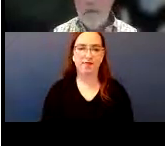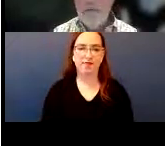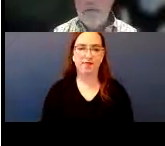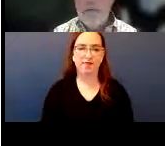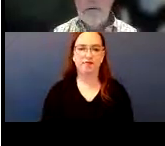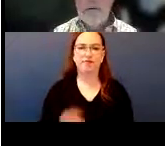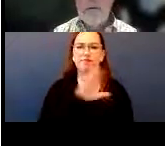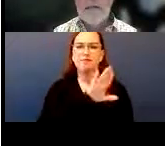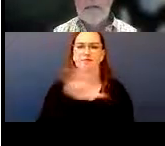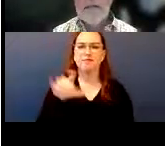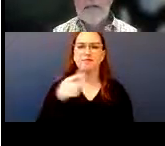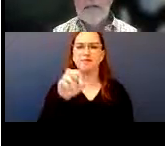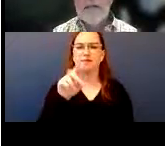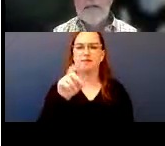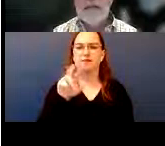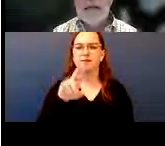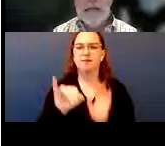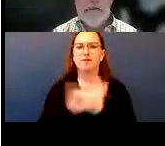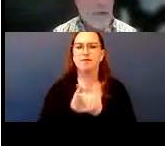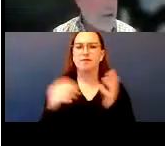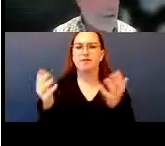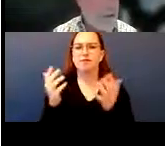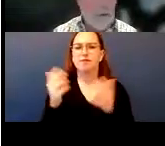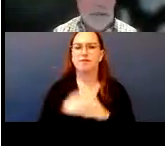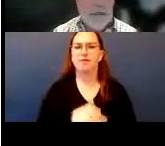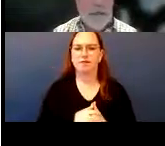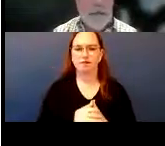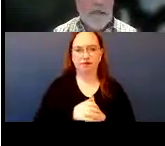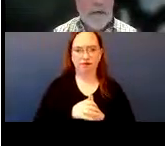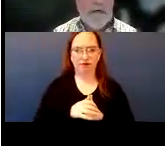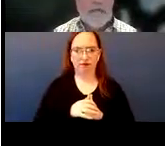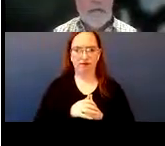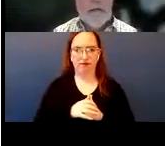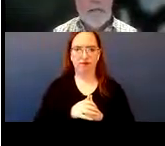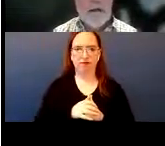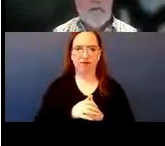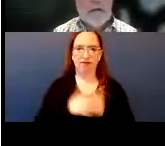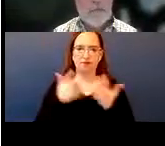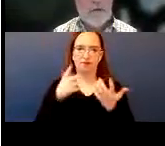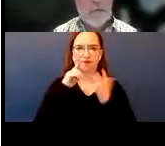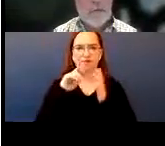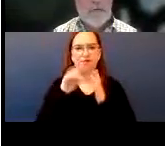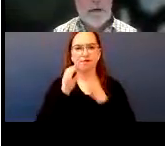What is your gender? Again, trying to make sure that we have a